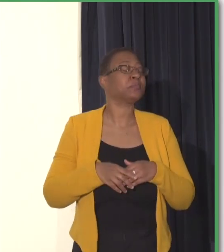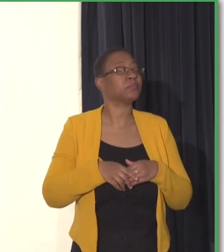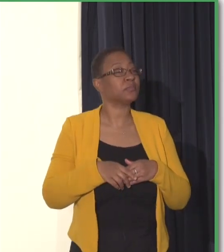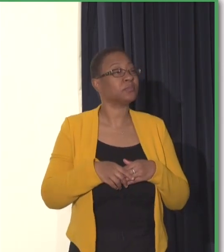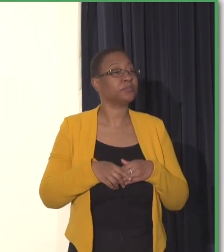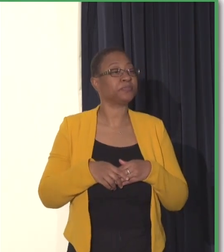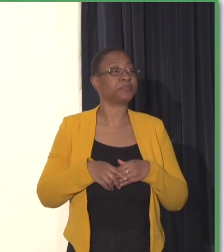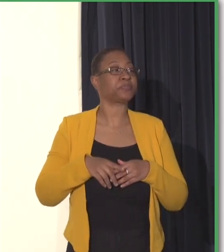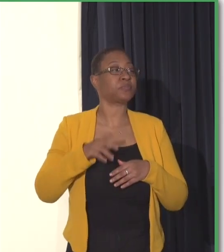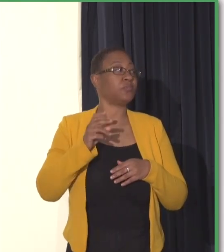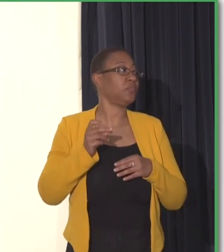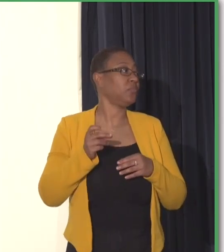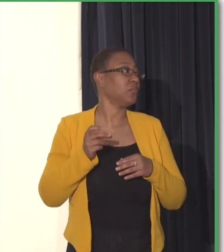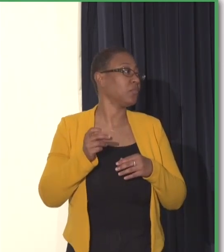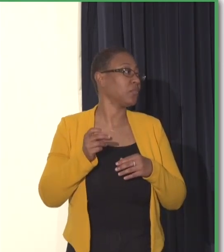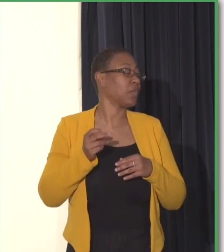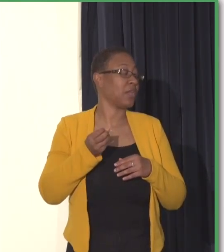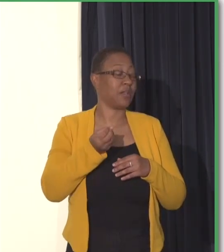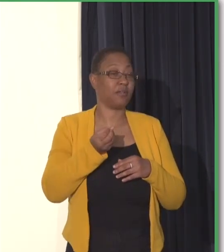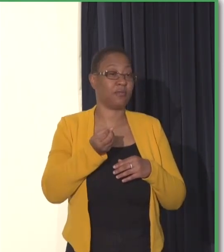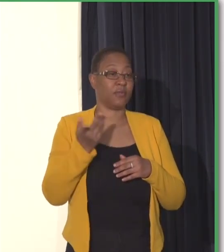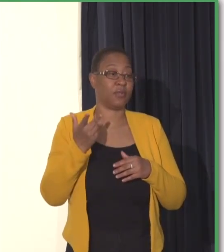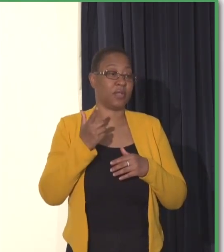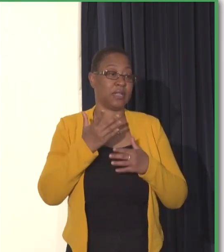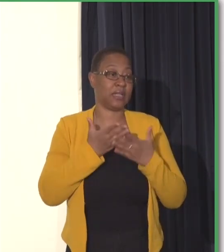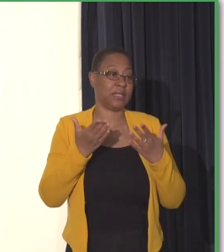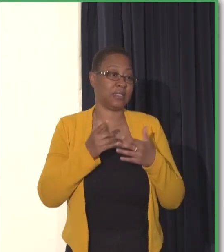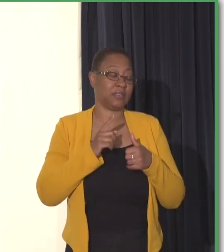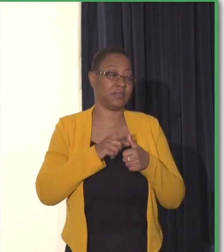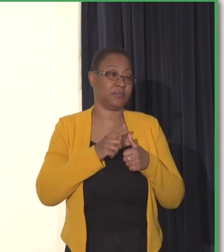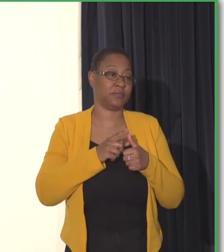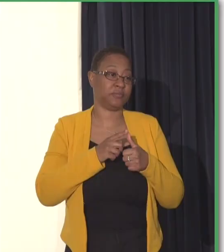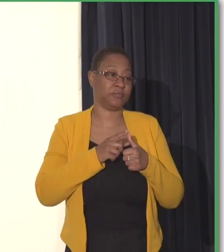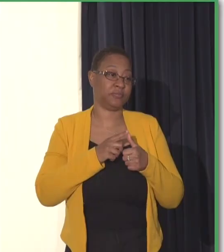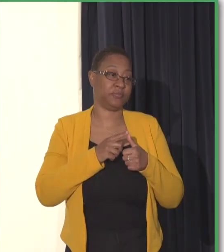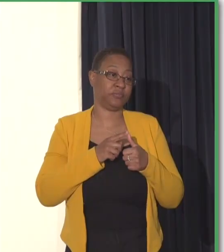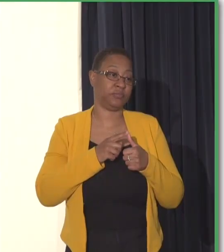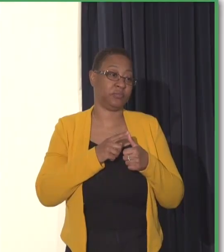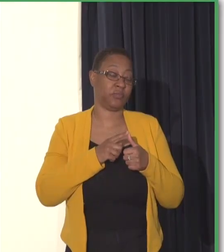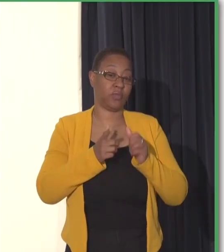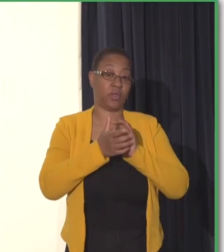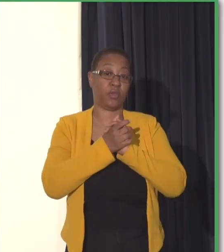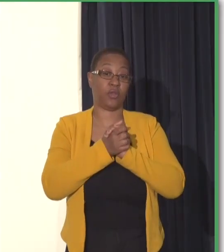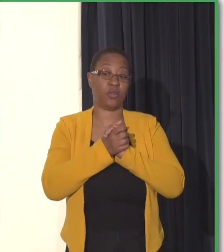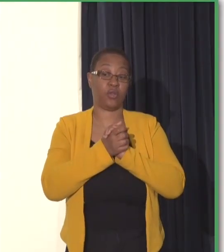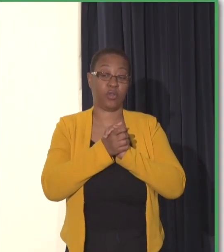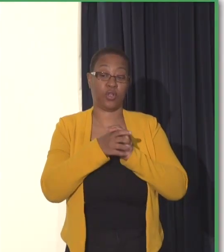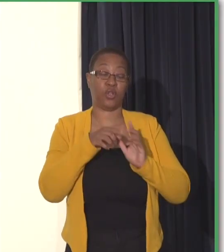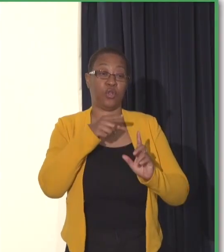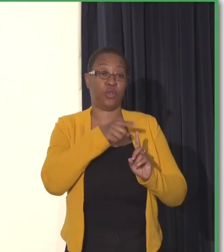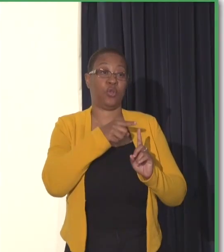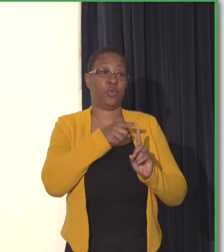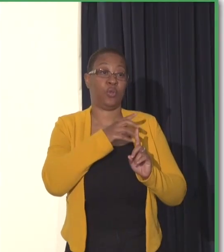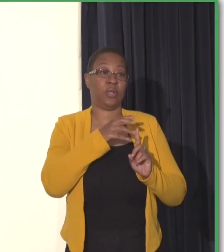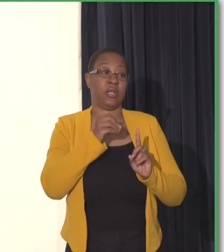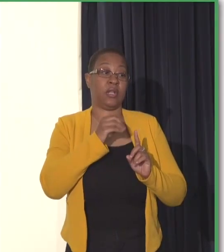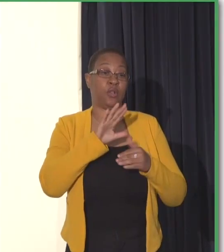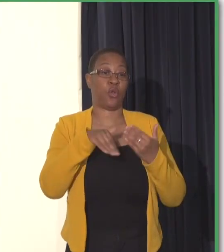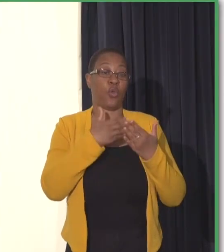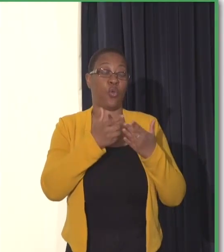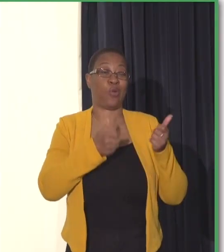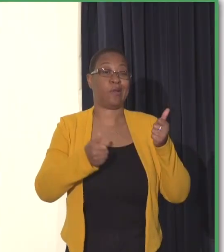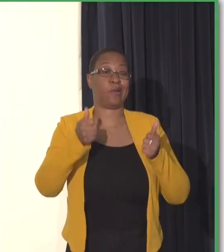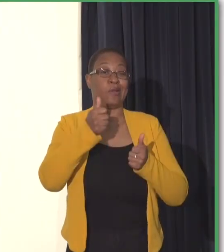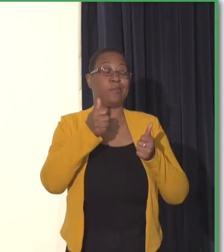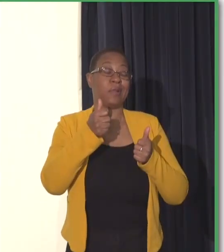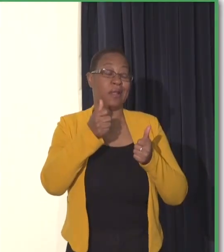three quick things, Assistant Chief Ewing. First of all, I want to congratulate you and the whole command and all the